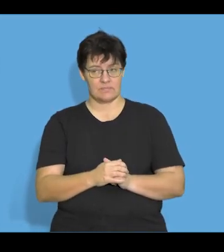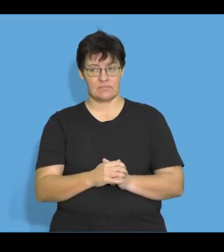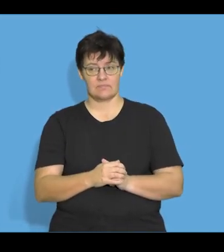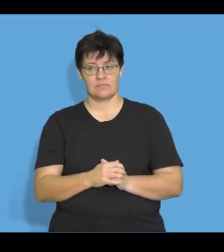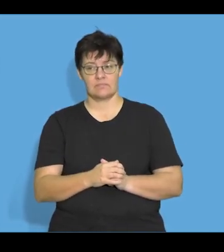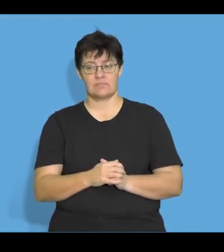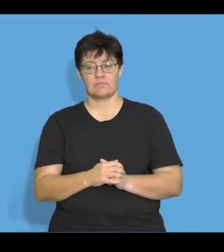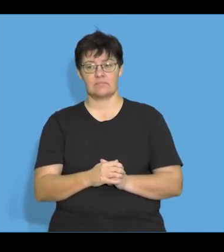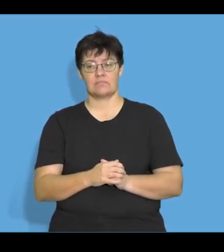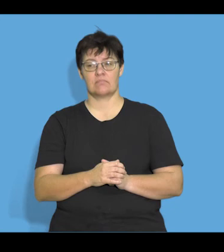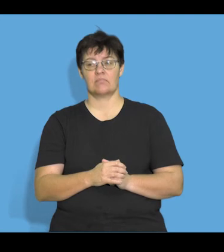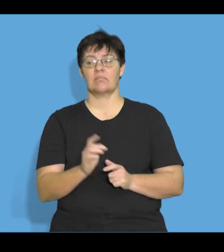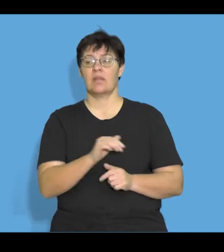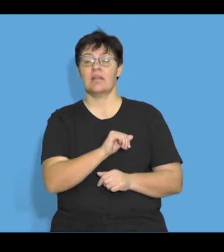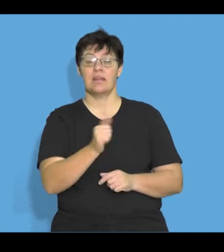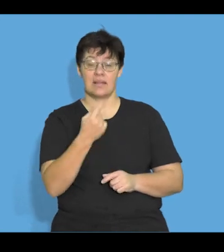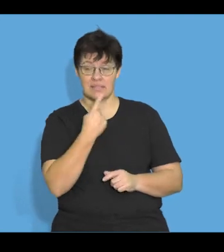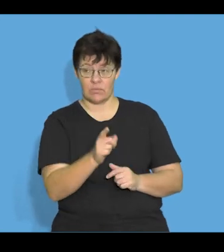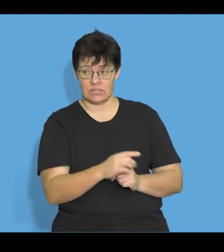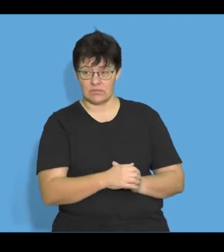Then the next part of the question said,